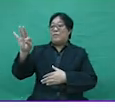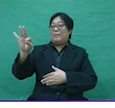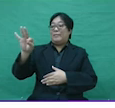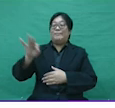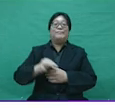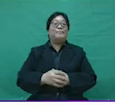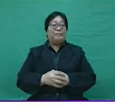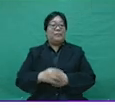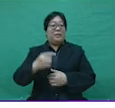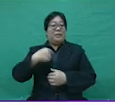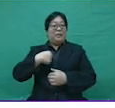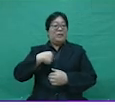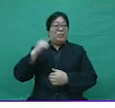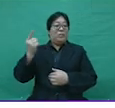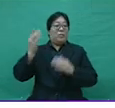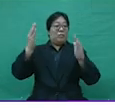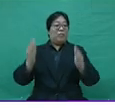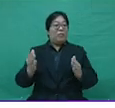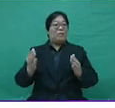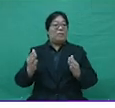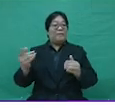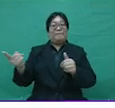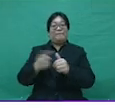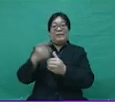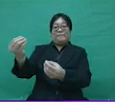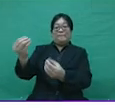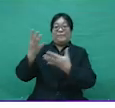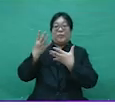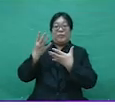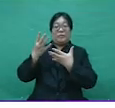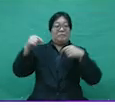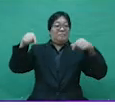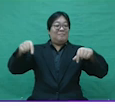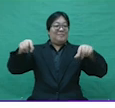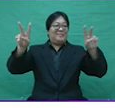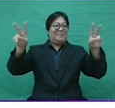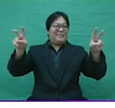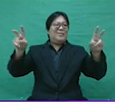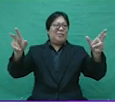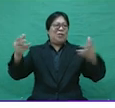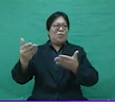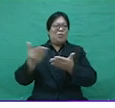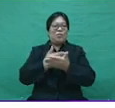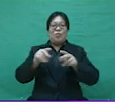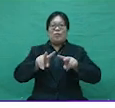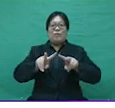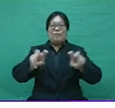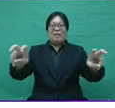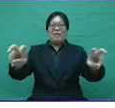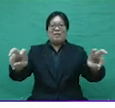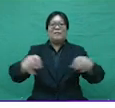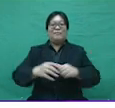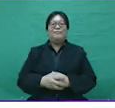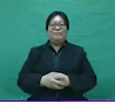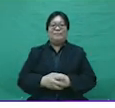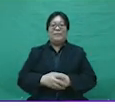December 2019, I was one of the persons who got the first informations of this new virus, but it